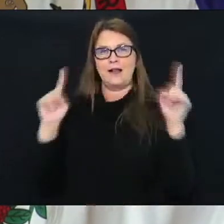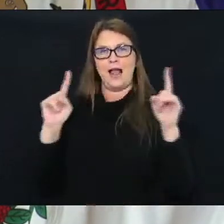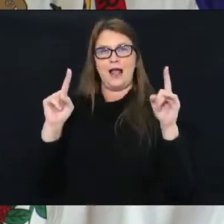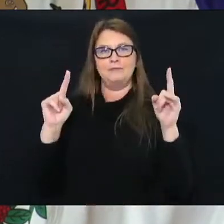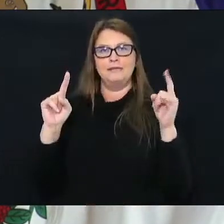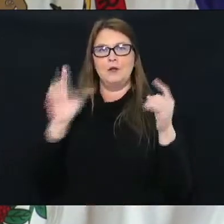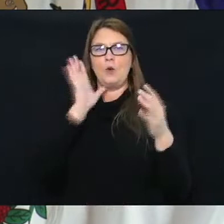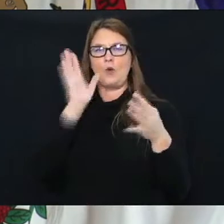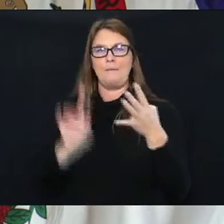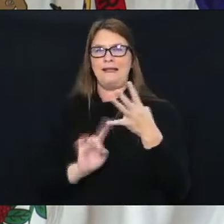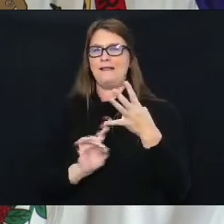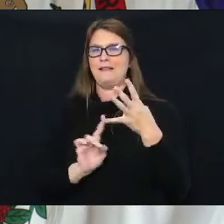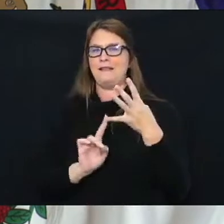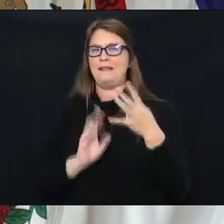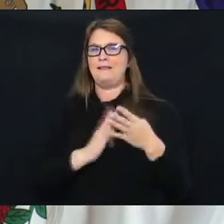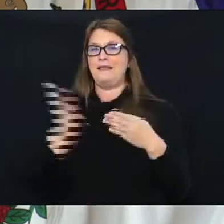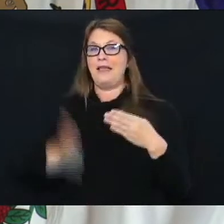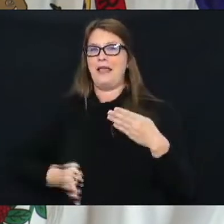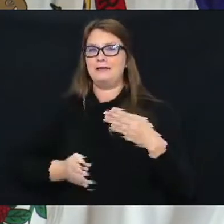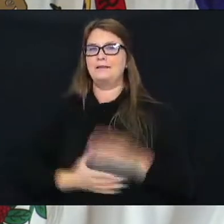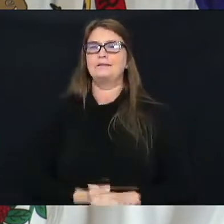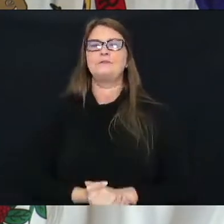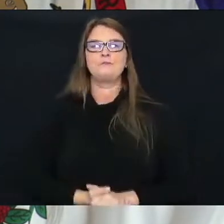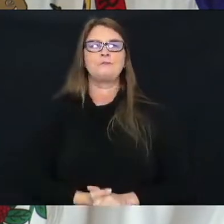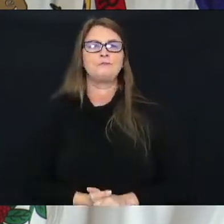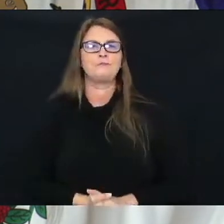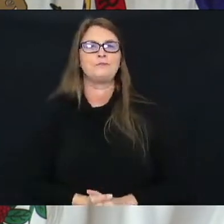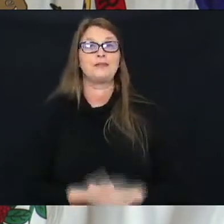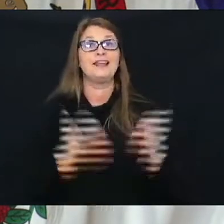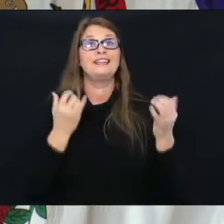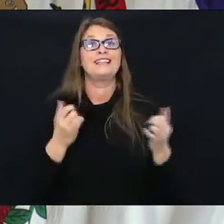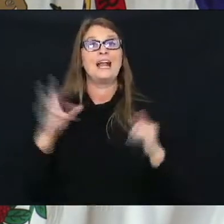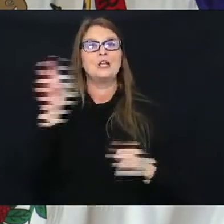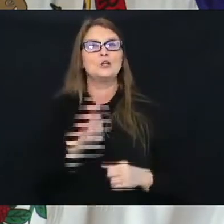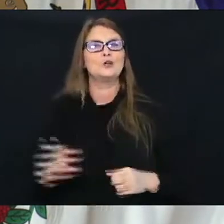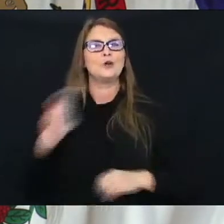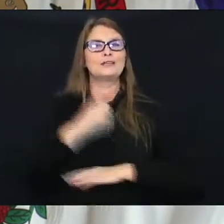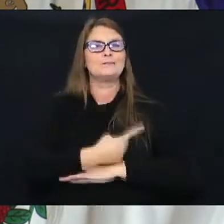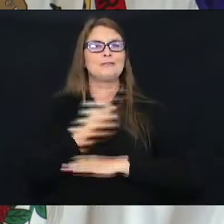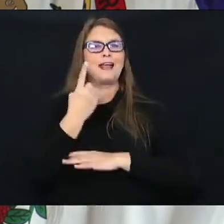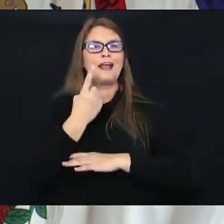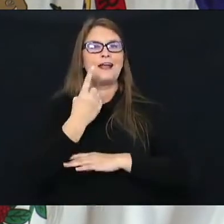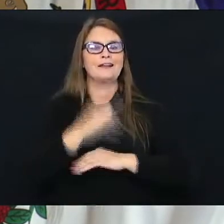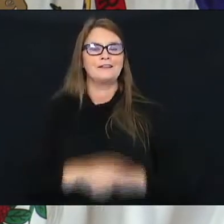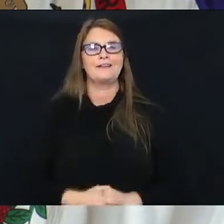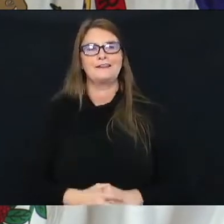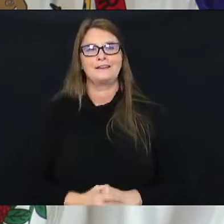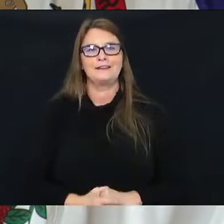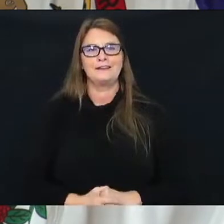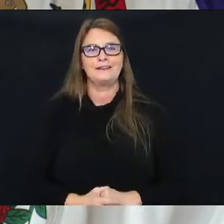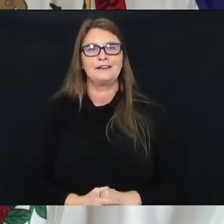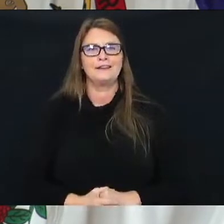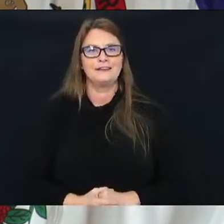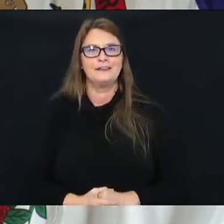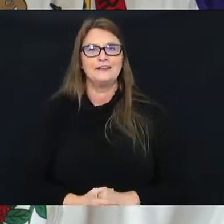one, and I'll tell you in just a second, but today is Tourism Day. Now, think about